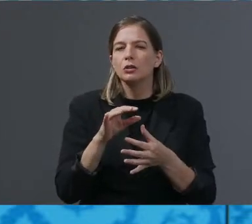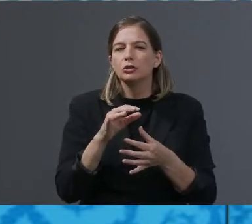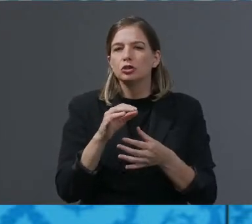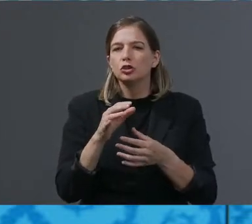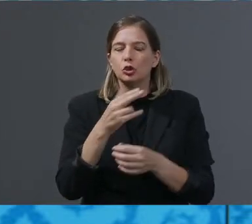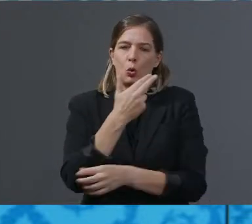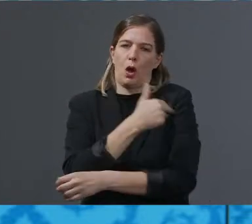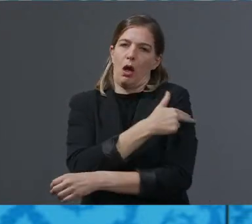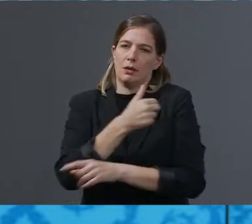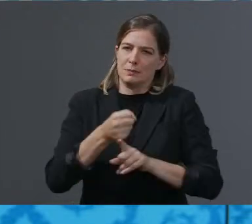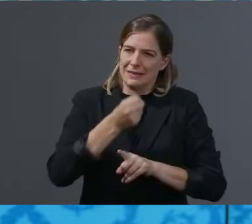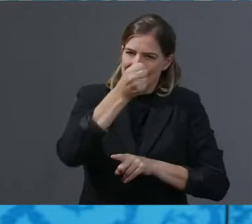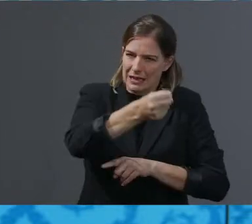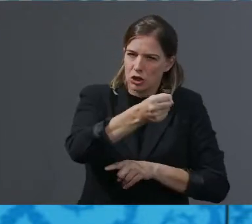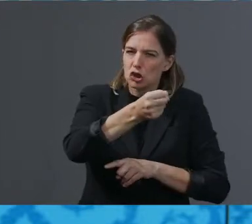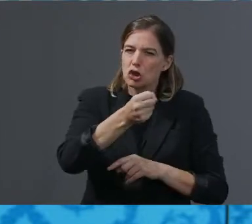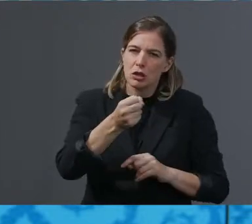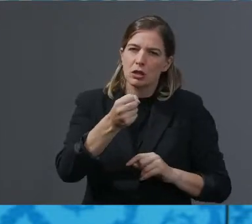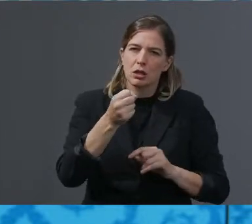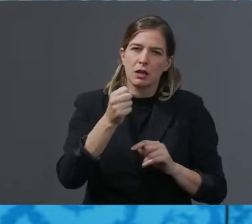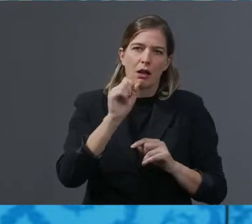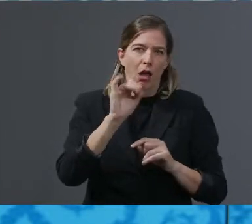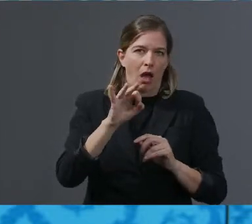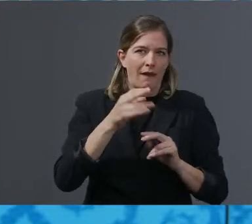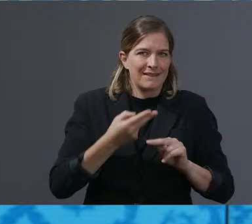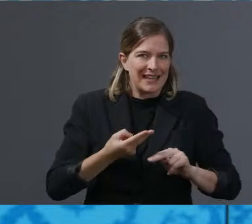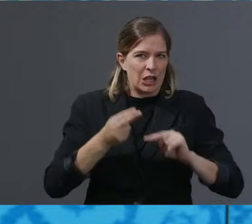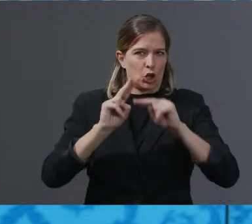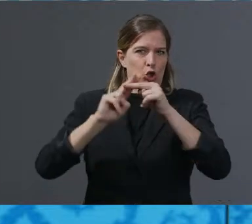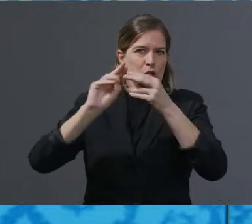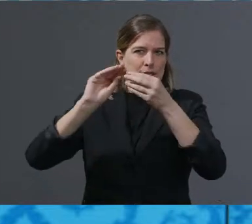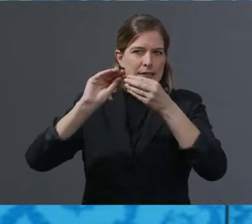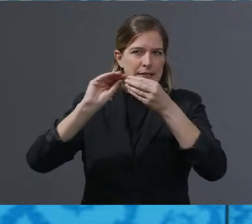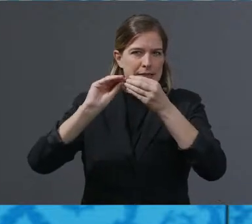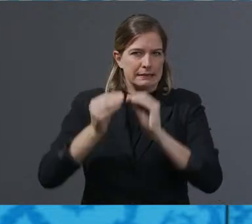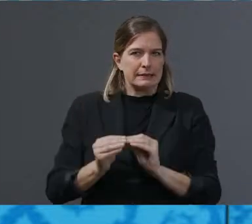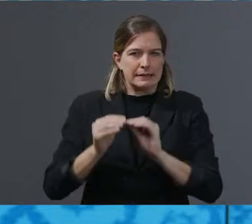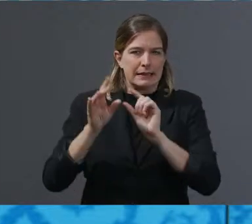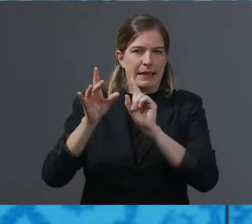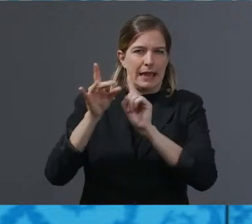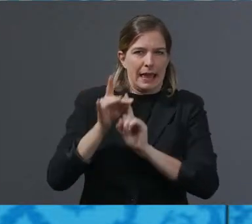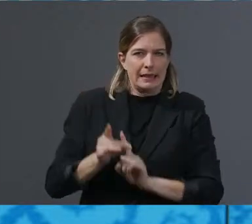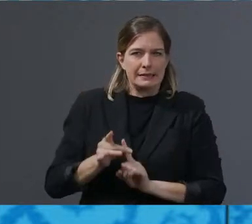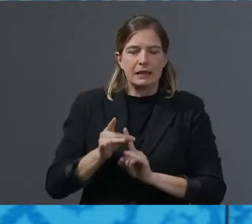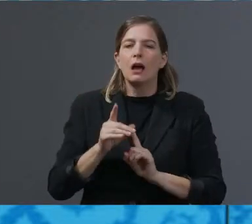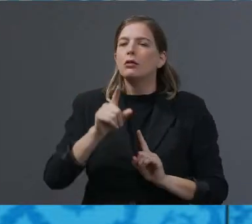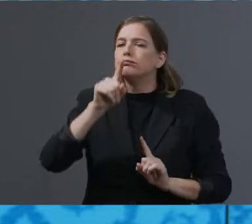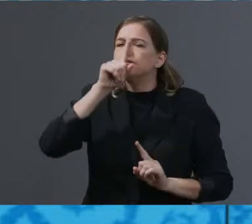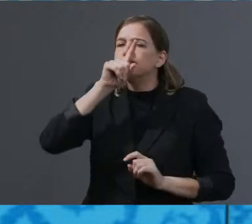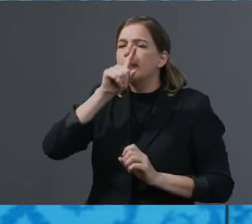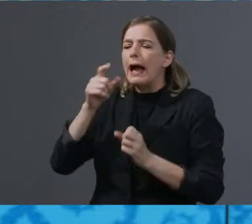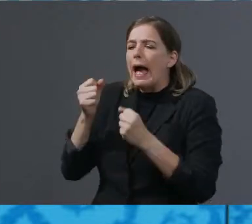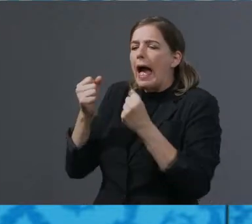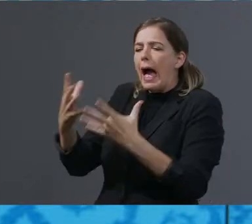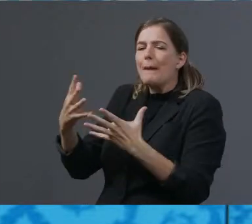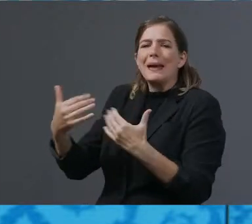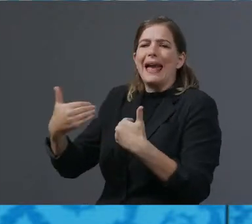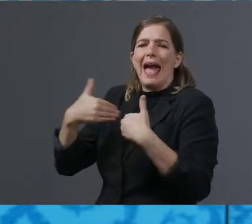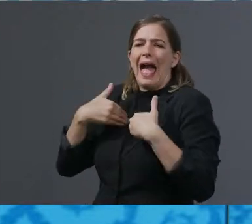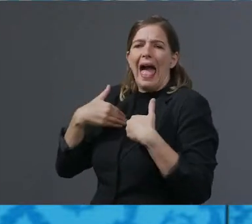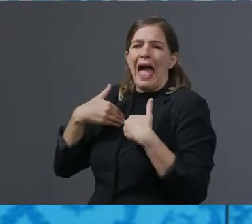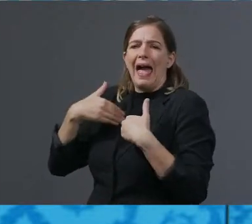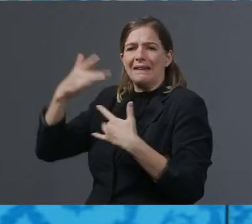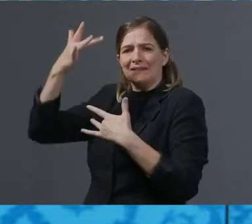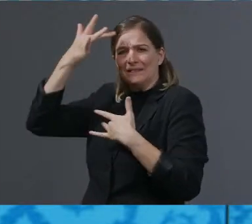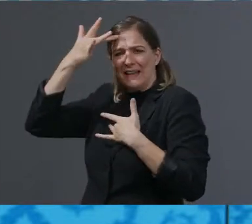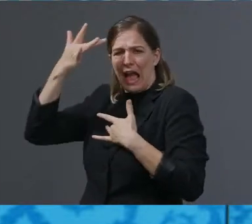these increased cases. Is there somewhere we can get background data as to not how many have the virus, but how many are being